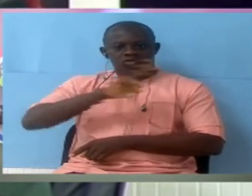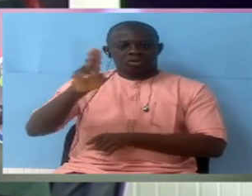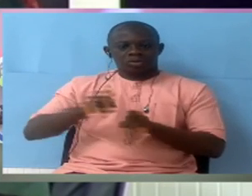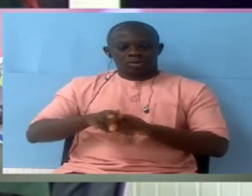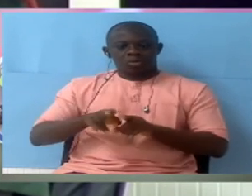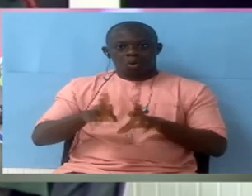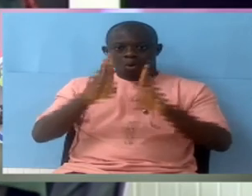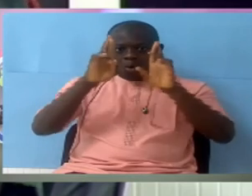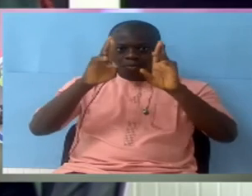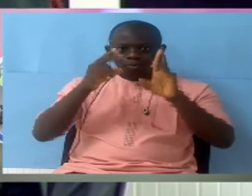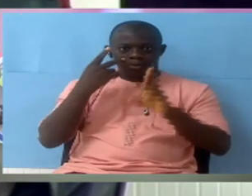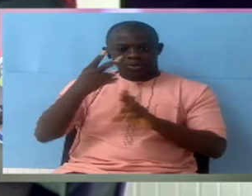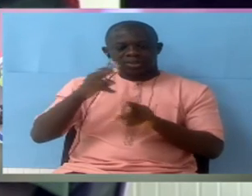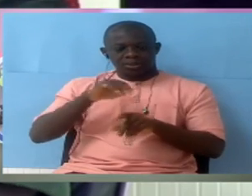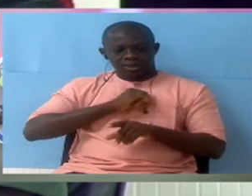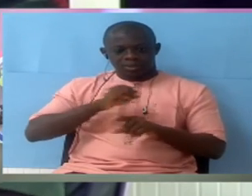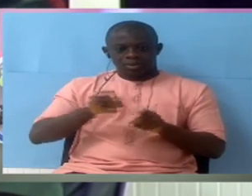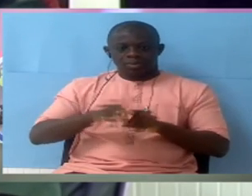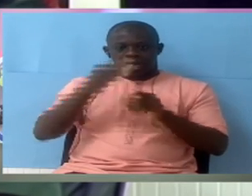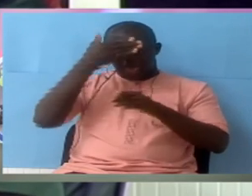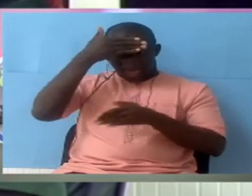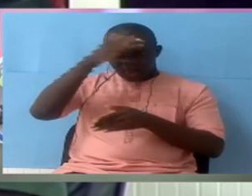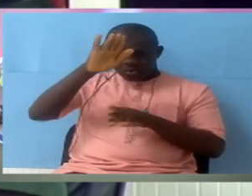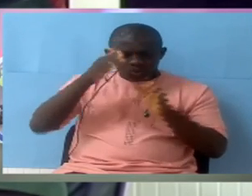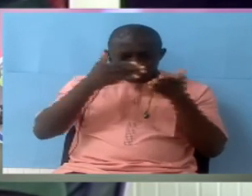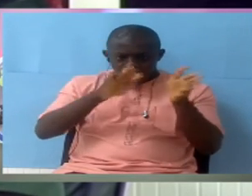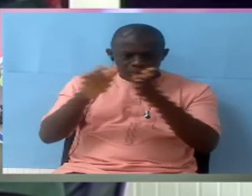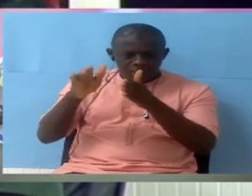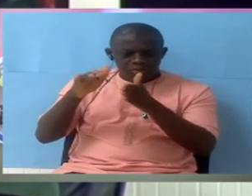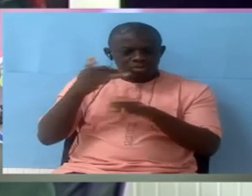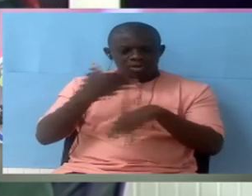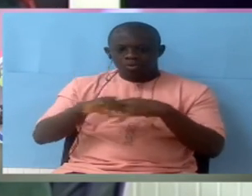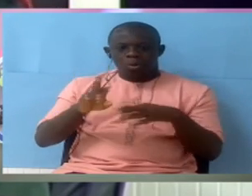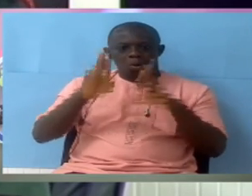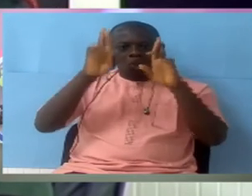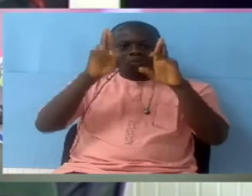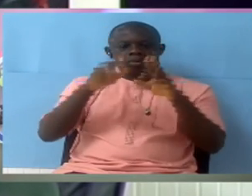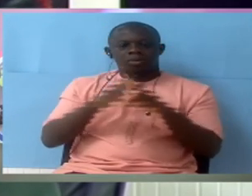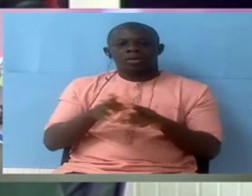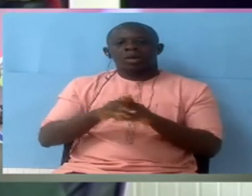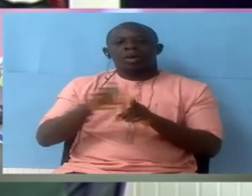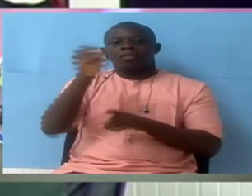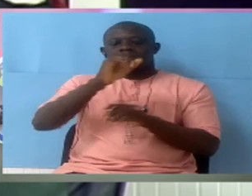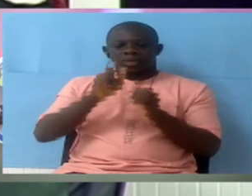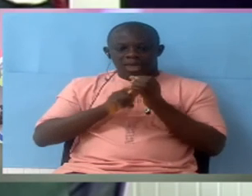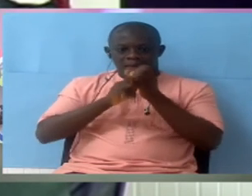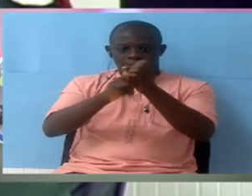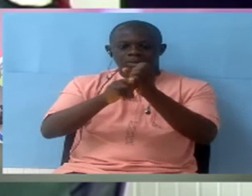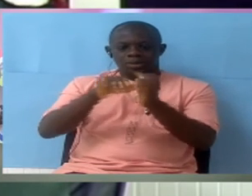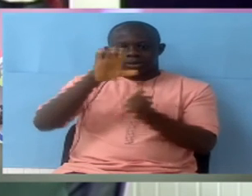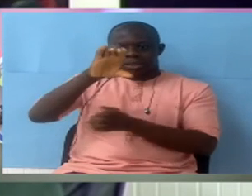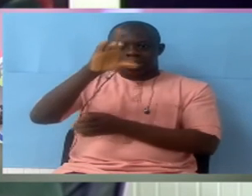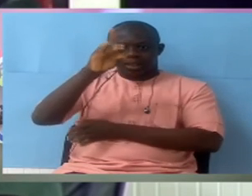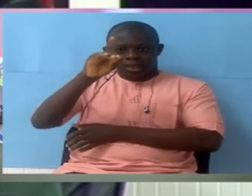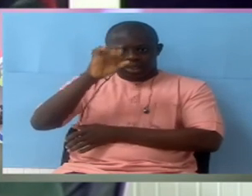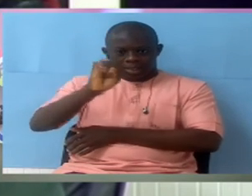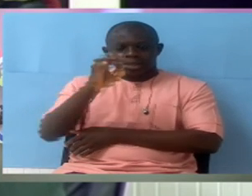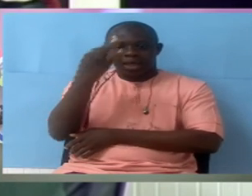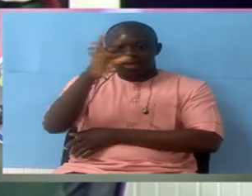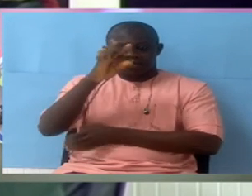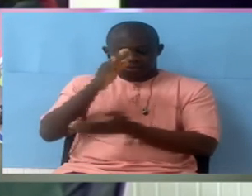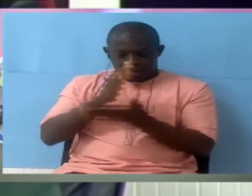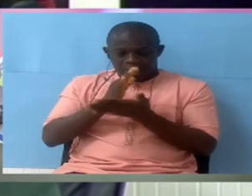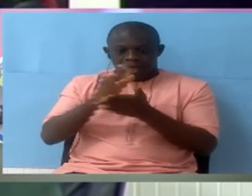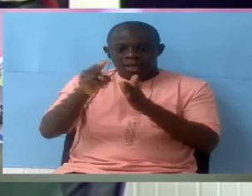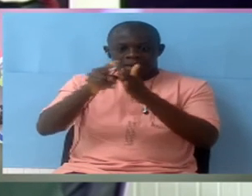manner. Sentuma won dal mu defé jëfin bobu. As Deputy CDS, if he need any one of us, mom, comme